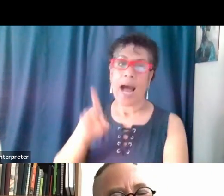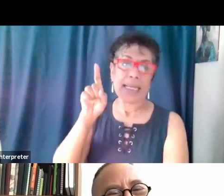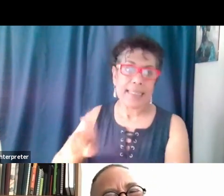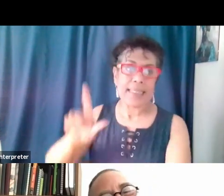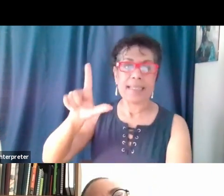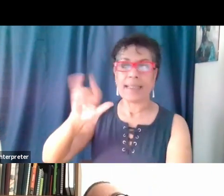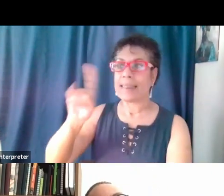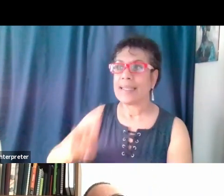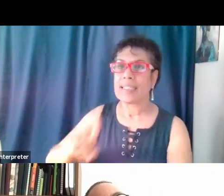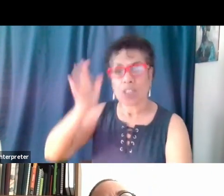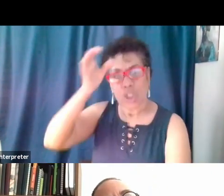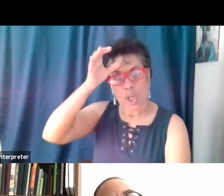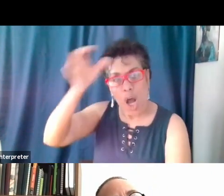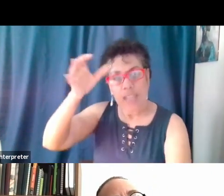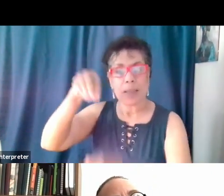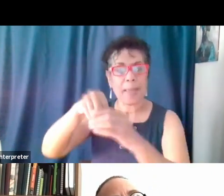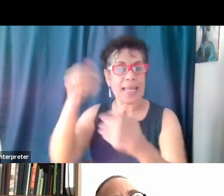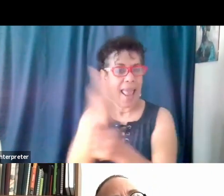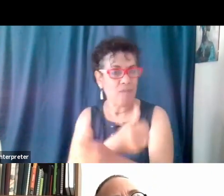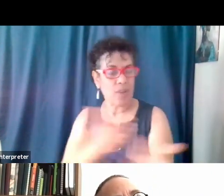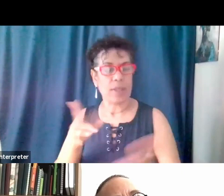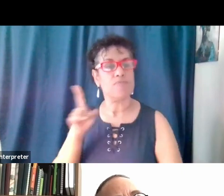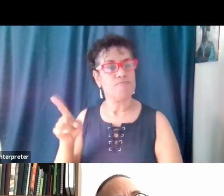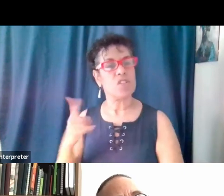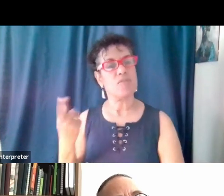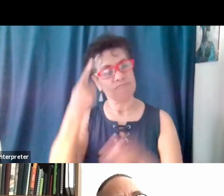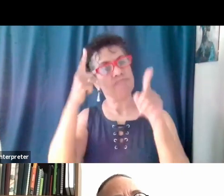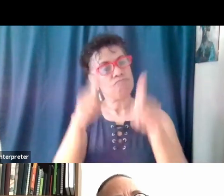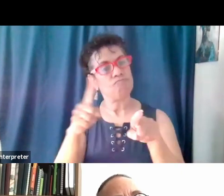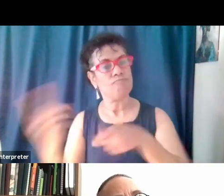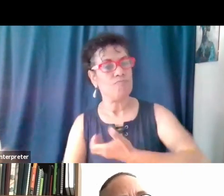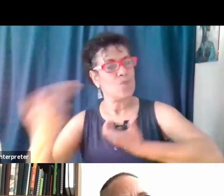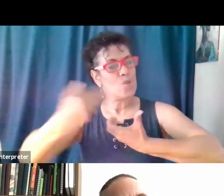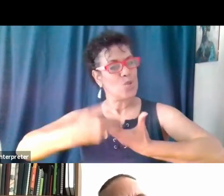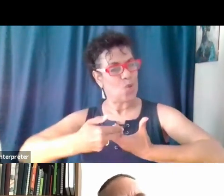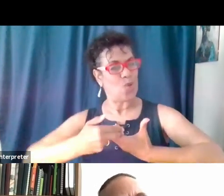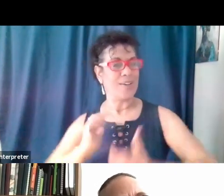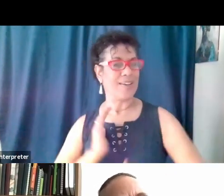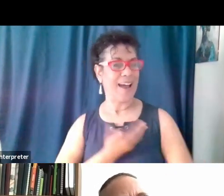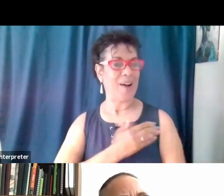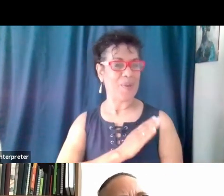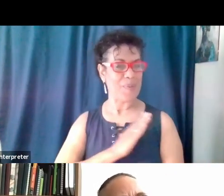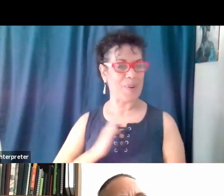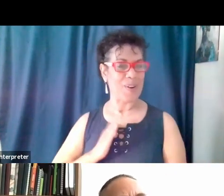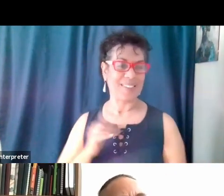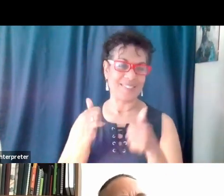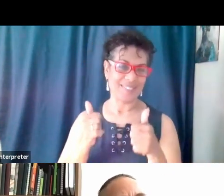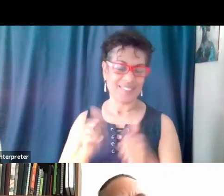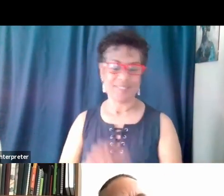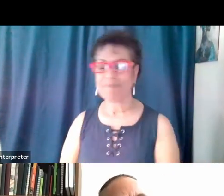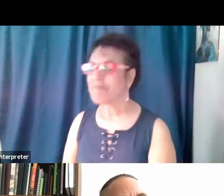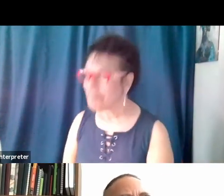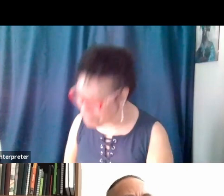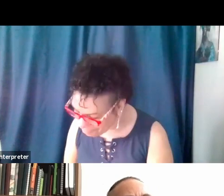concepts embedded in everything that we do. And she agreed to come on as a trustee of our organization. So we're really happy to have you. Beautiful. Her. Happy to hear that.